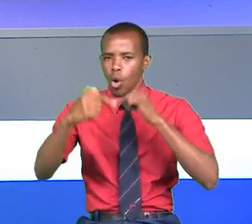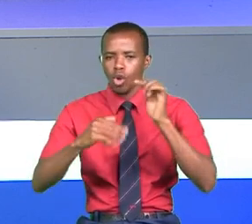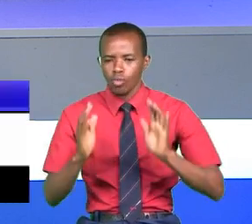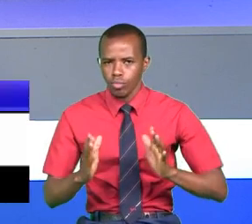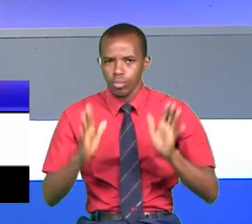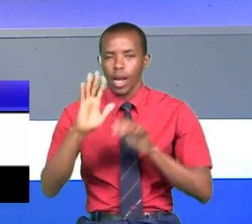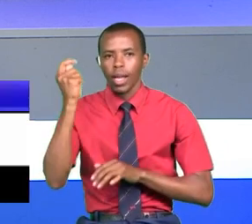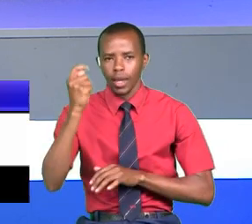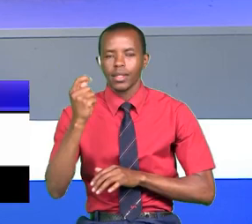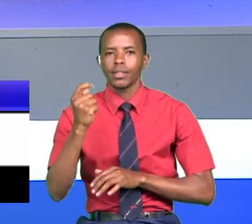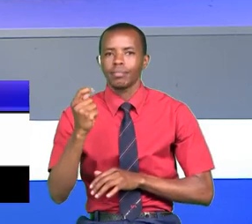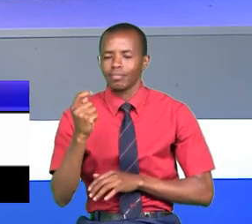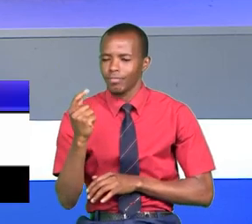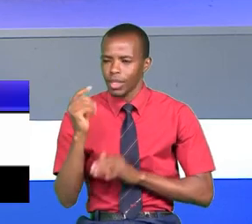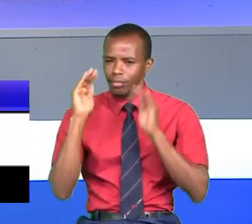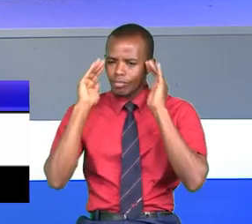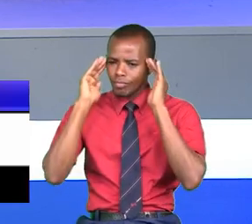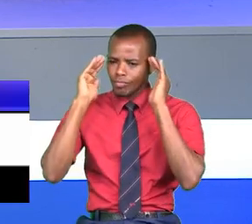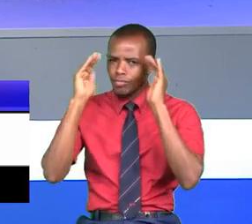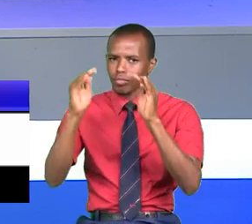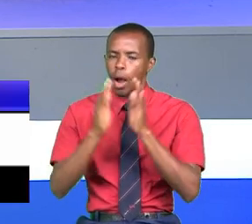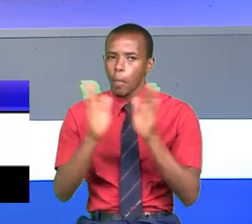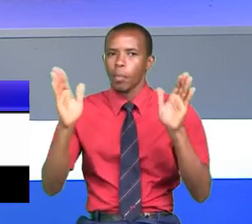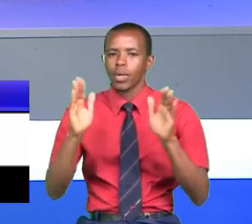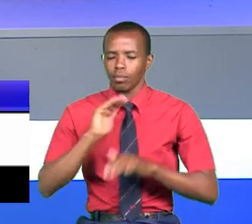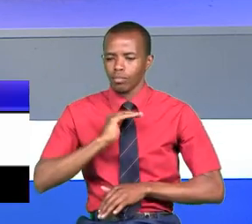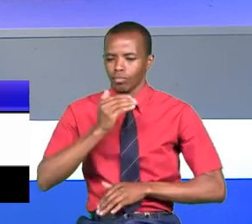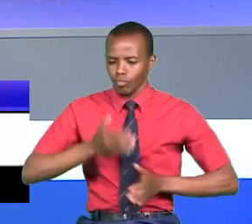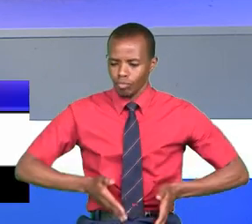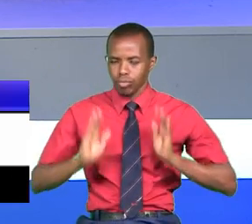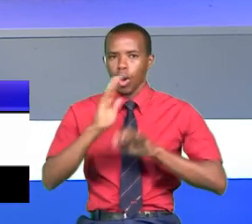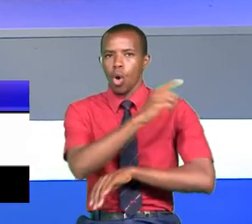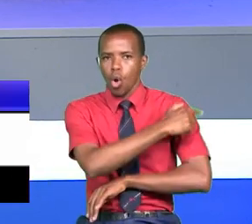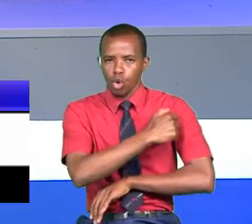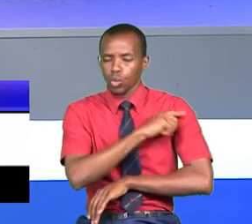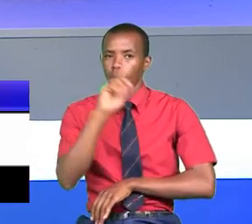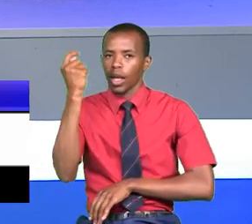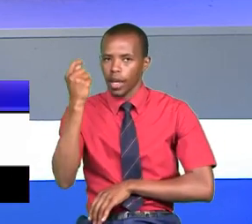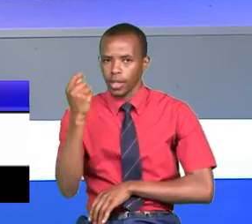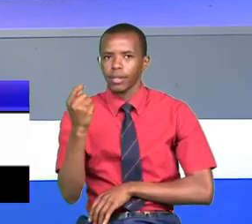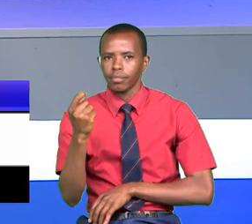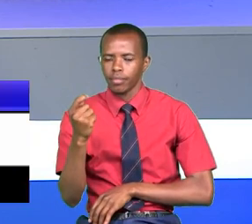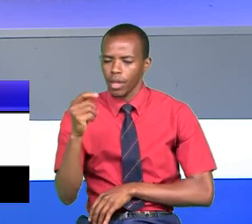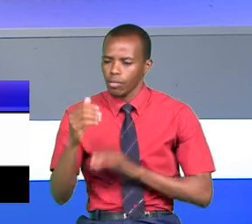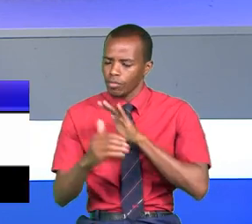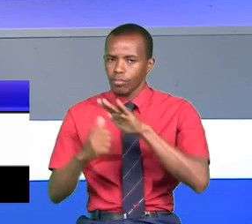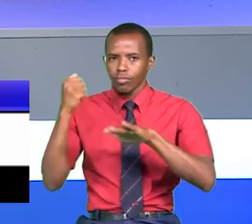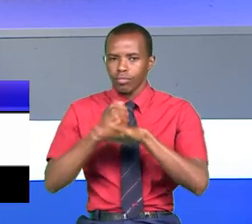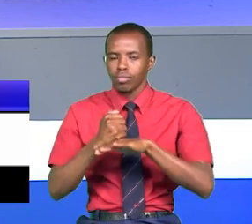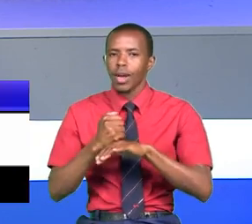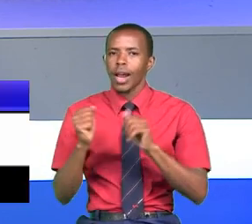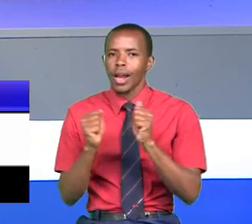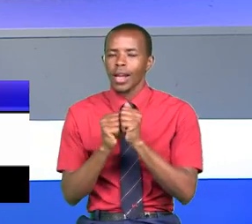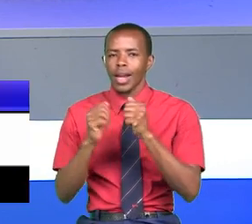celebrate Kenya's gems as we feature the largest public maternity hospital in the country and in the sub-Saharan Africa, founded in